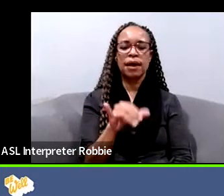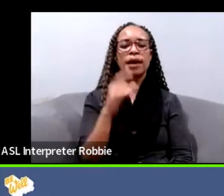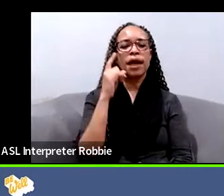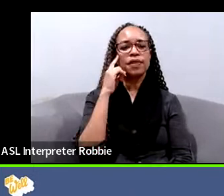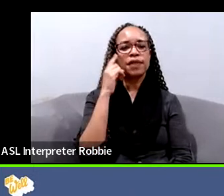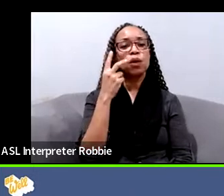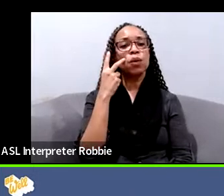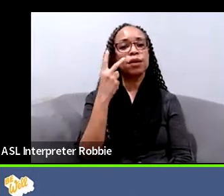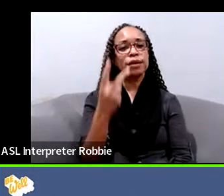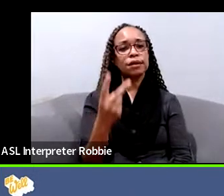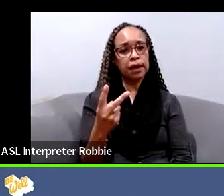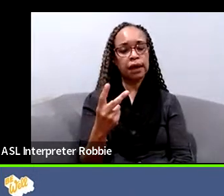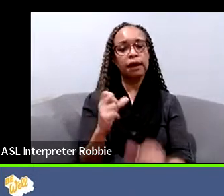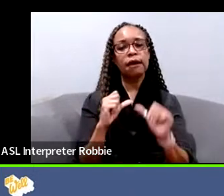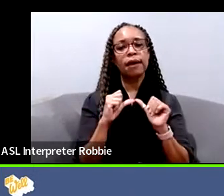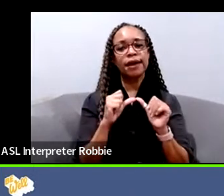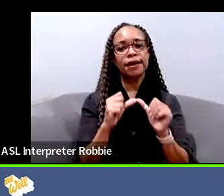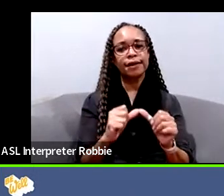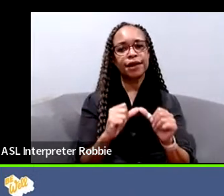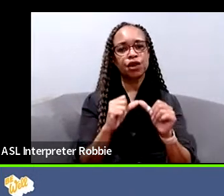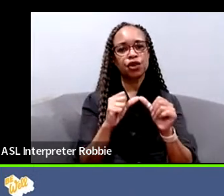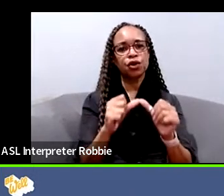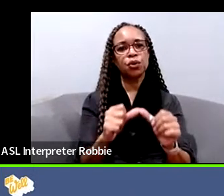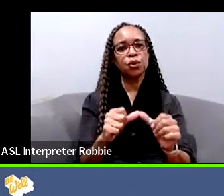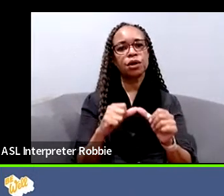seeing a continued sort of,